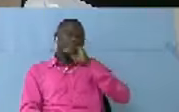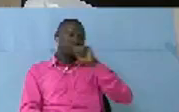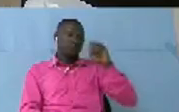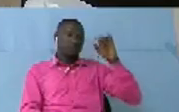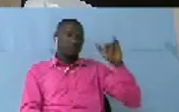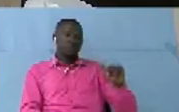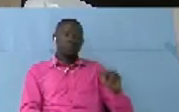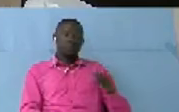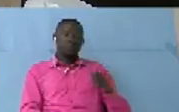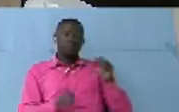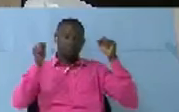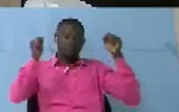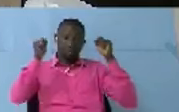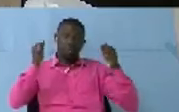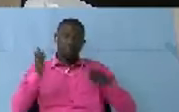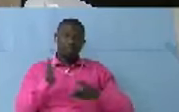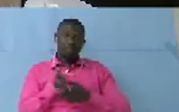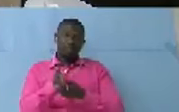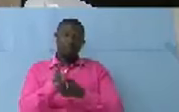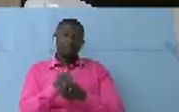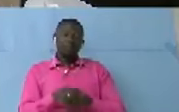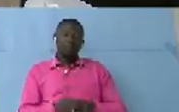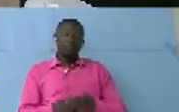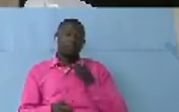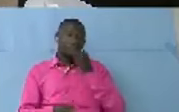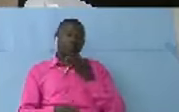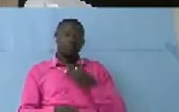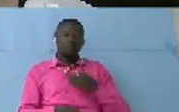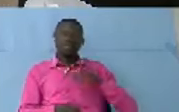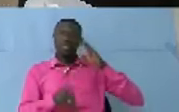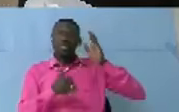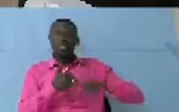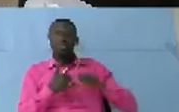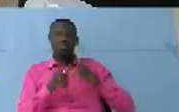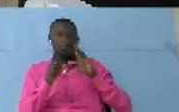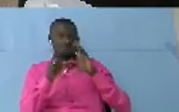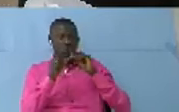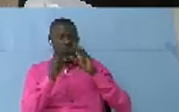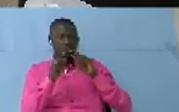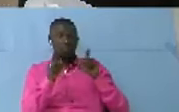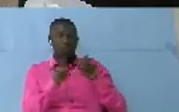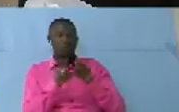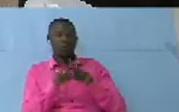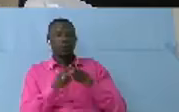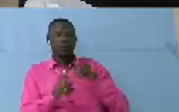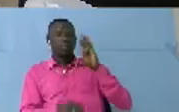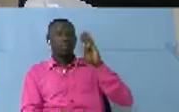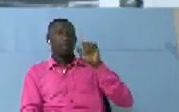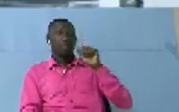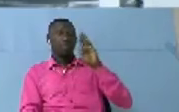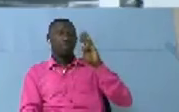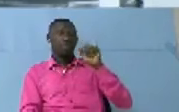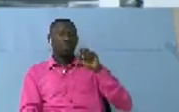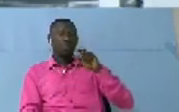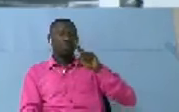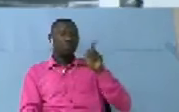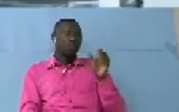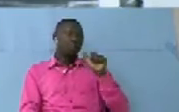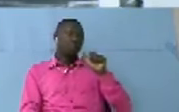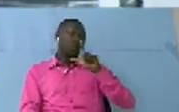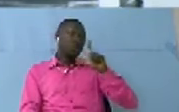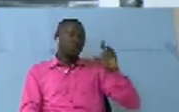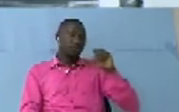manager. So, iko last kadiyano Baba Gale Jallo le. He said I last spoke to Baba Gale Jallo. Ulan Sani